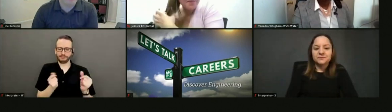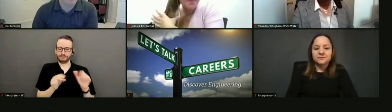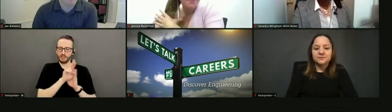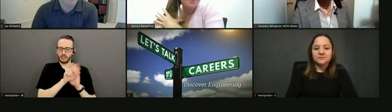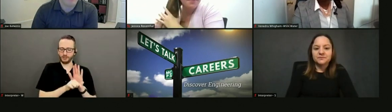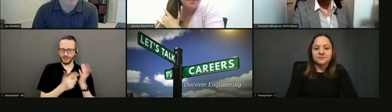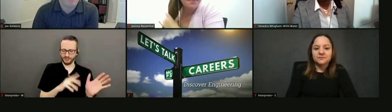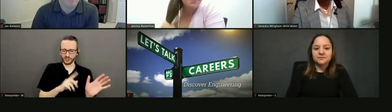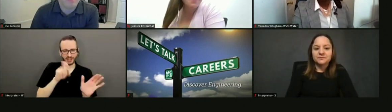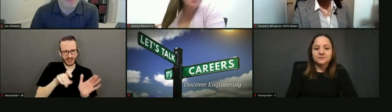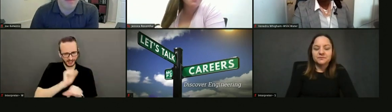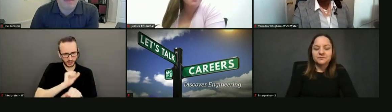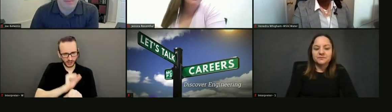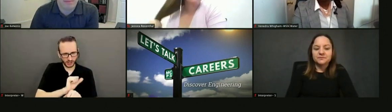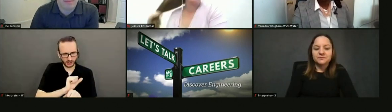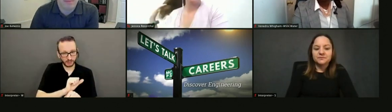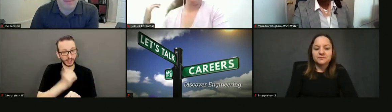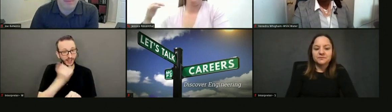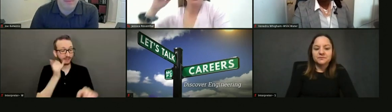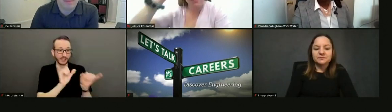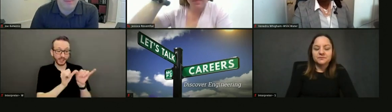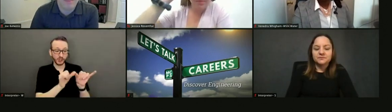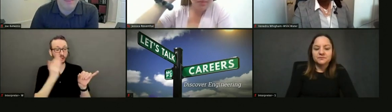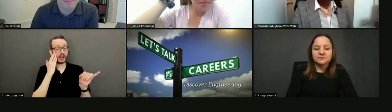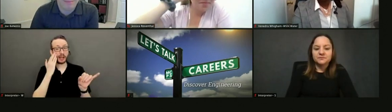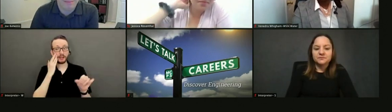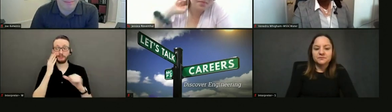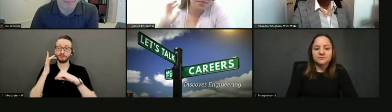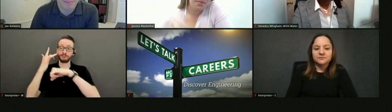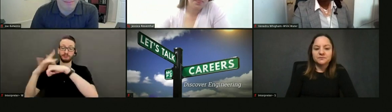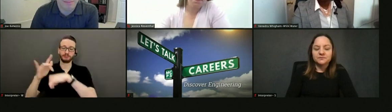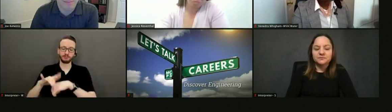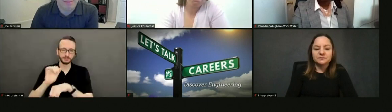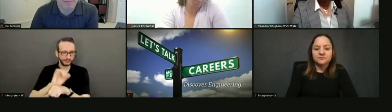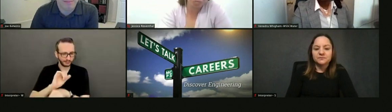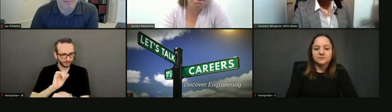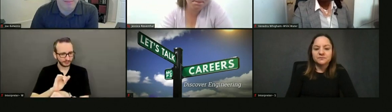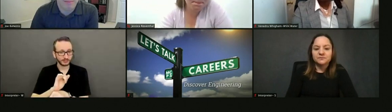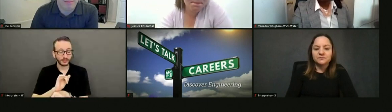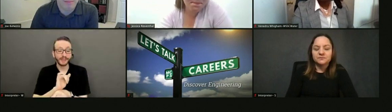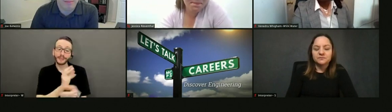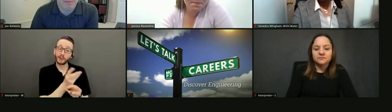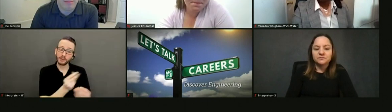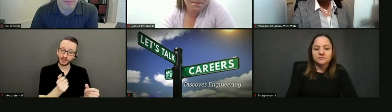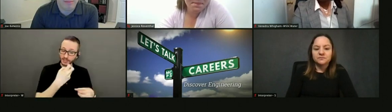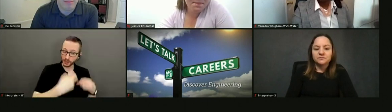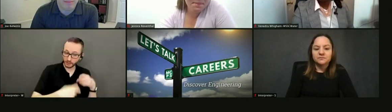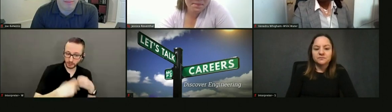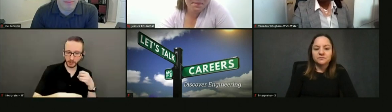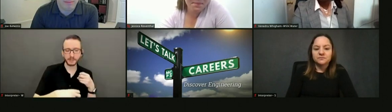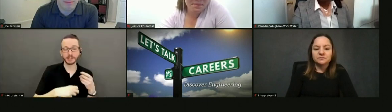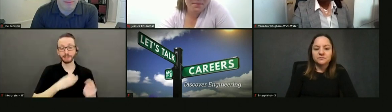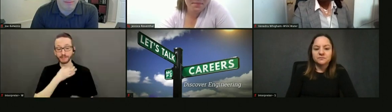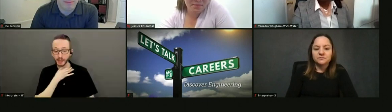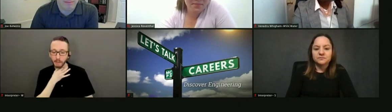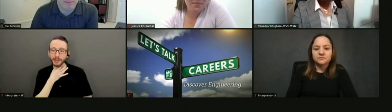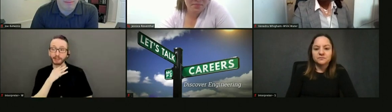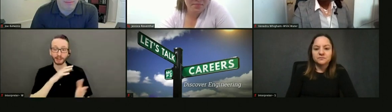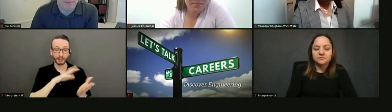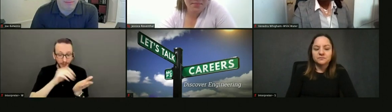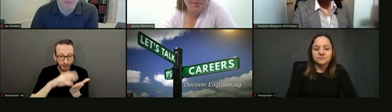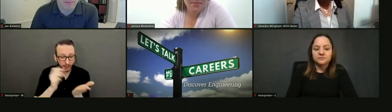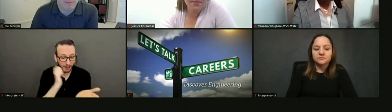and I knew that I could get a job if I was an engineer. So, you know, aside from solving problems and being curious and getting to learn every